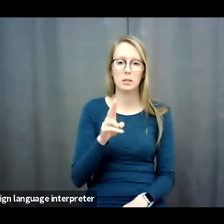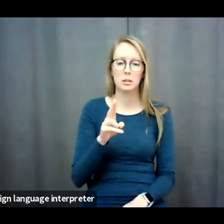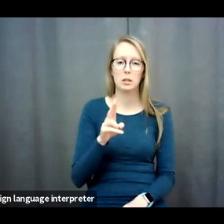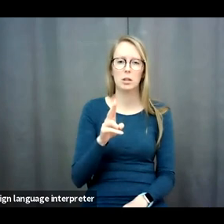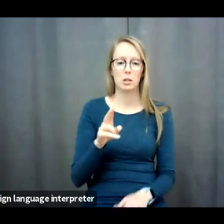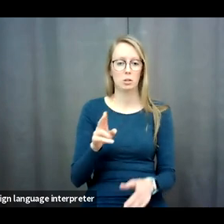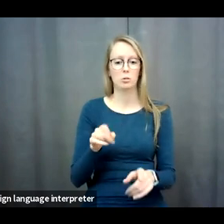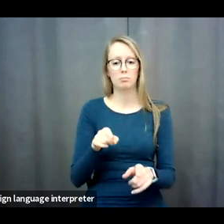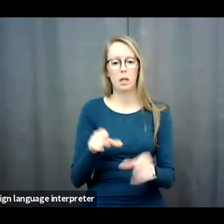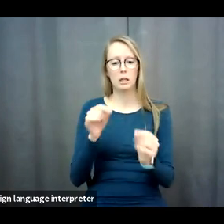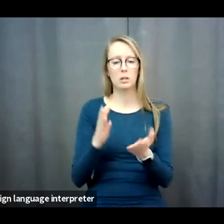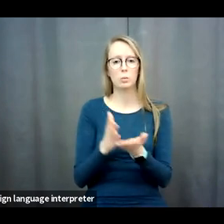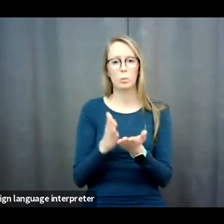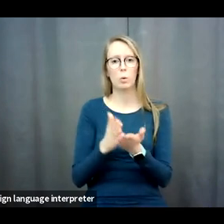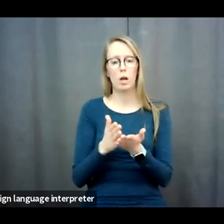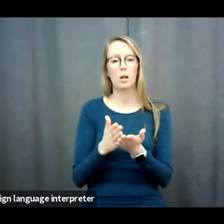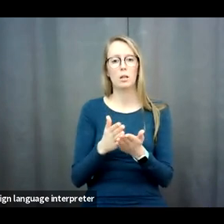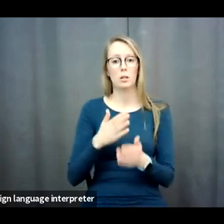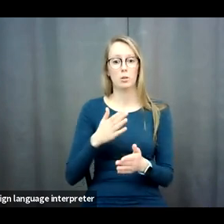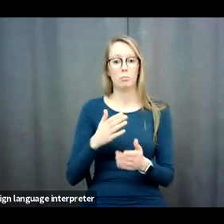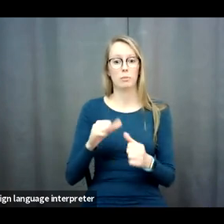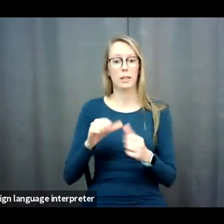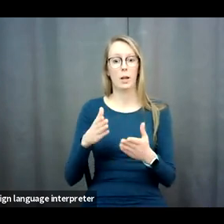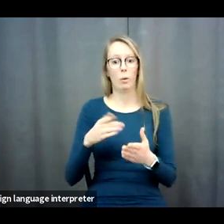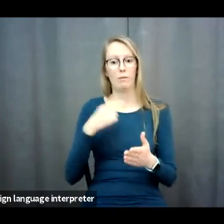willing to let us in and